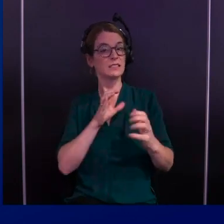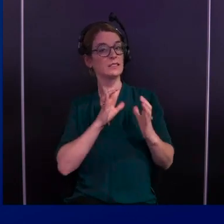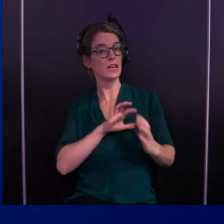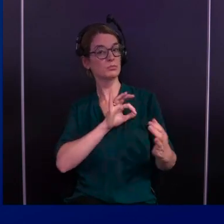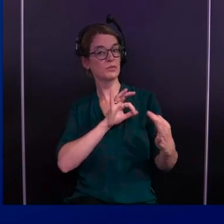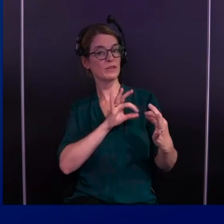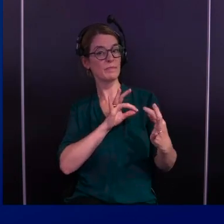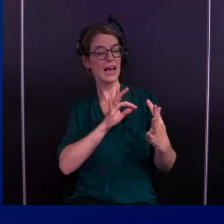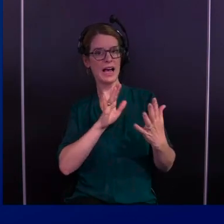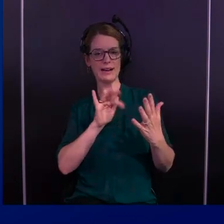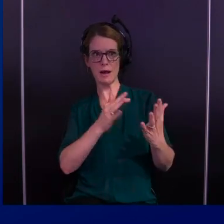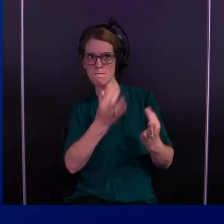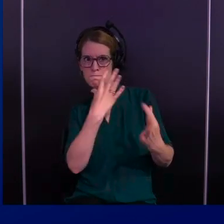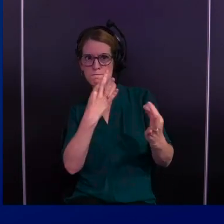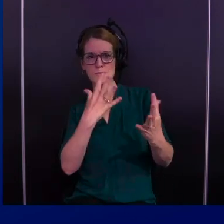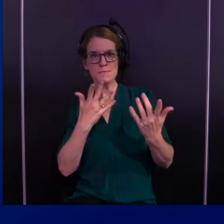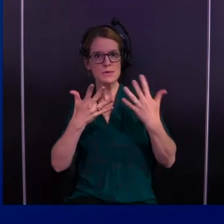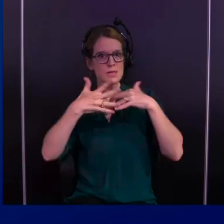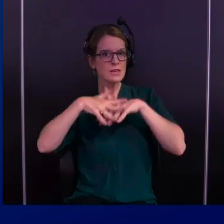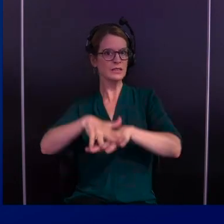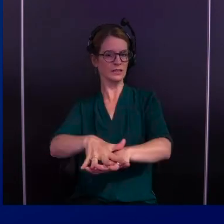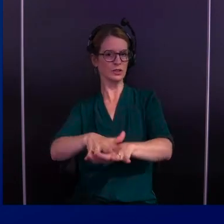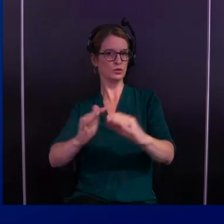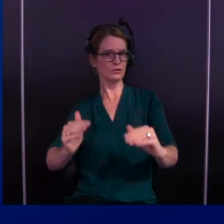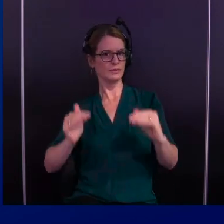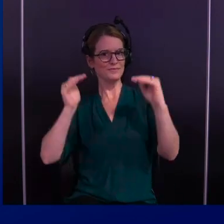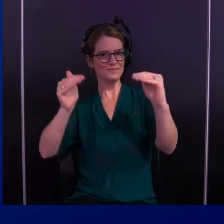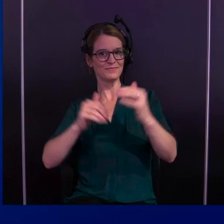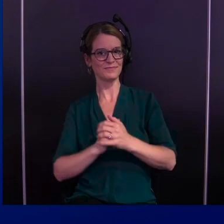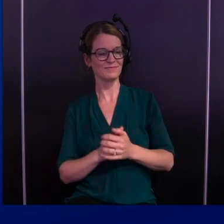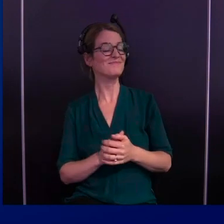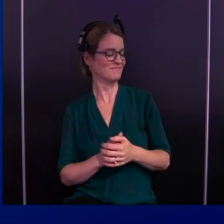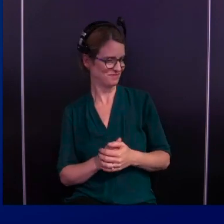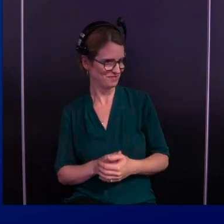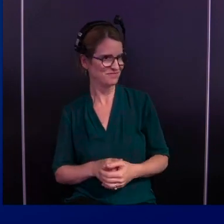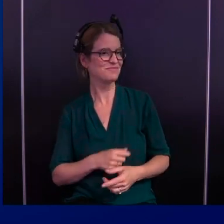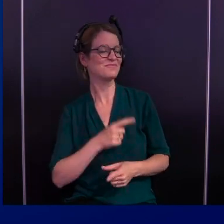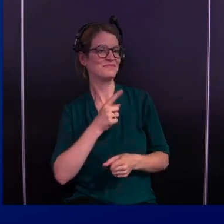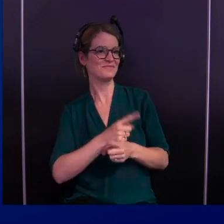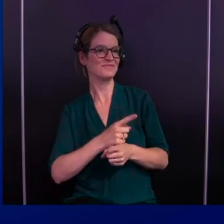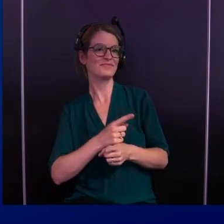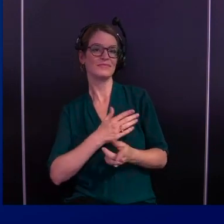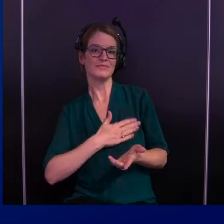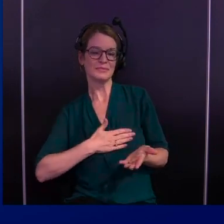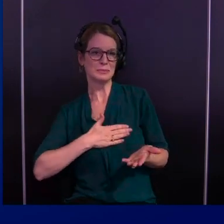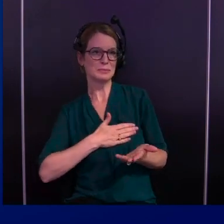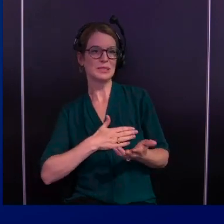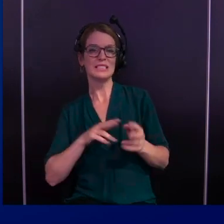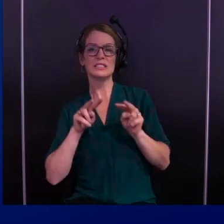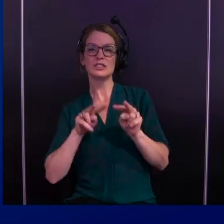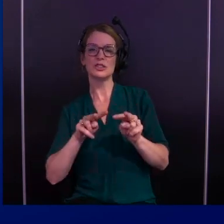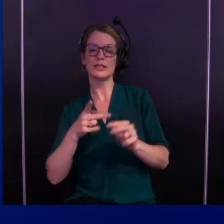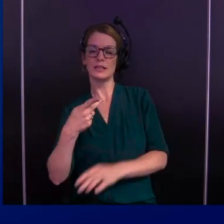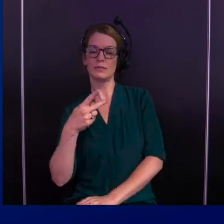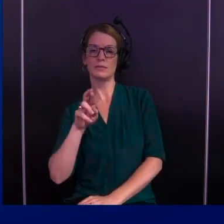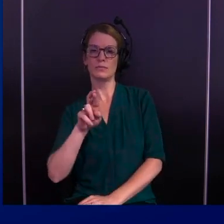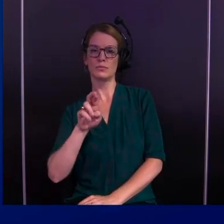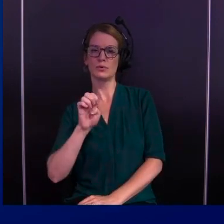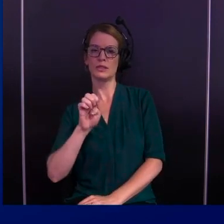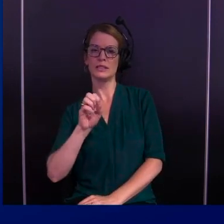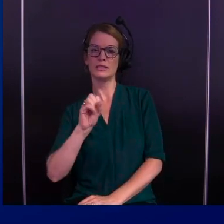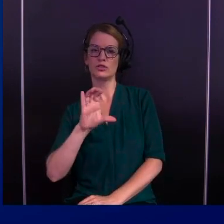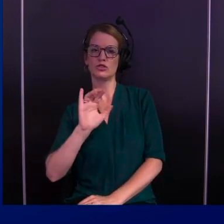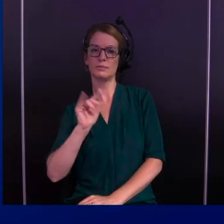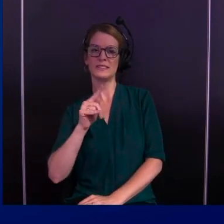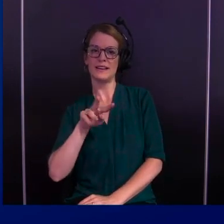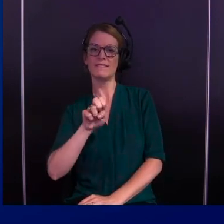in. Yes. Yeah, so please visit our prescriptive guidance documentation